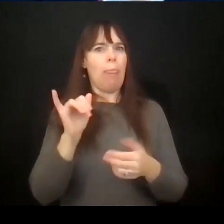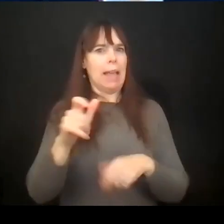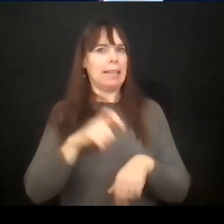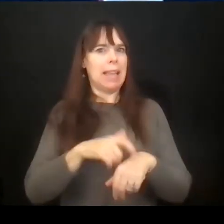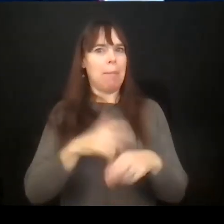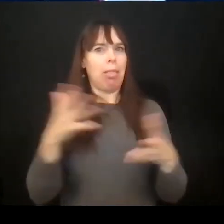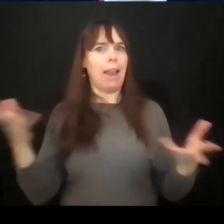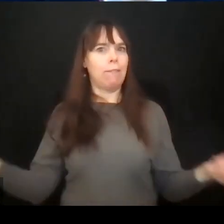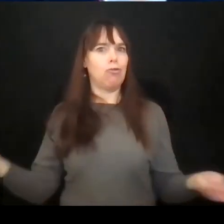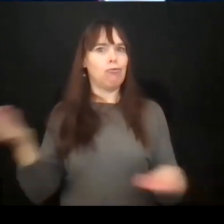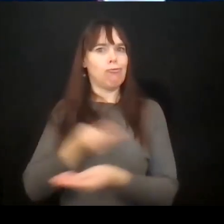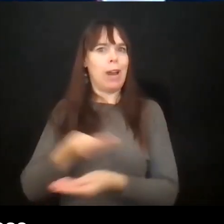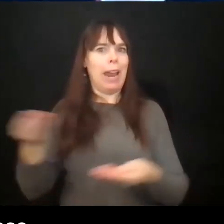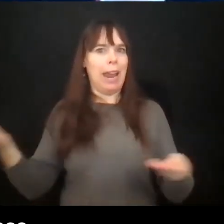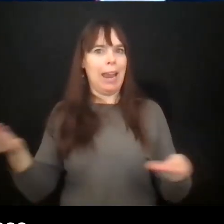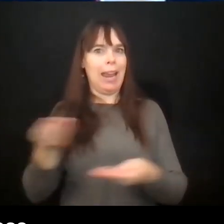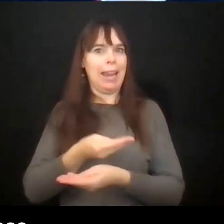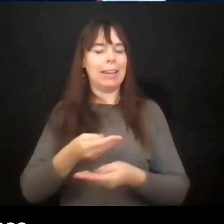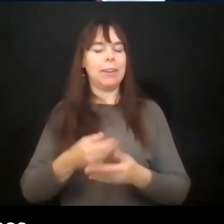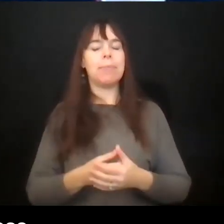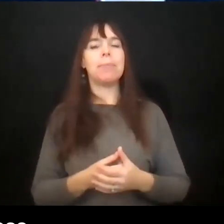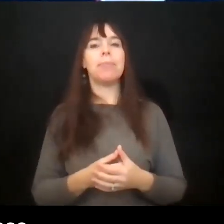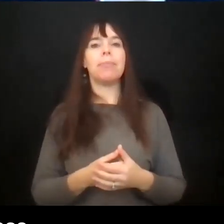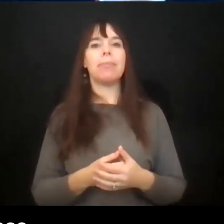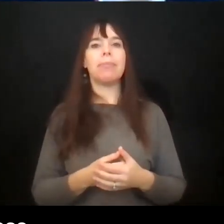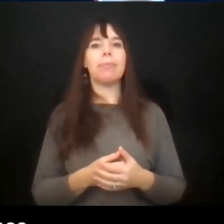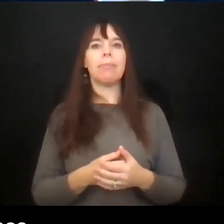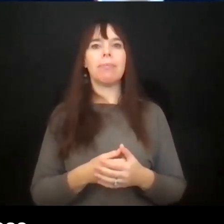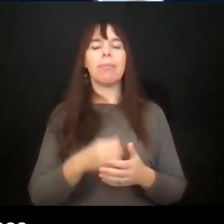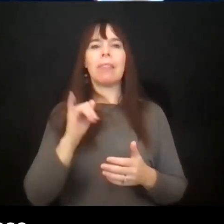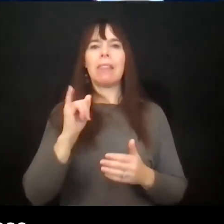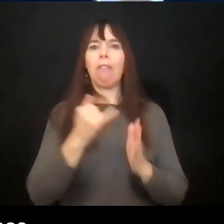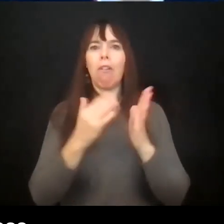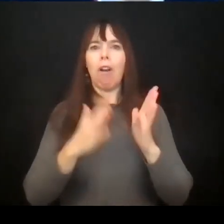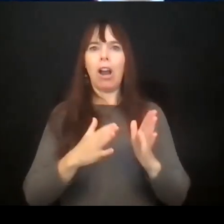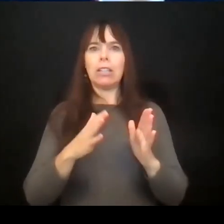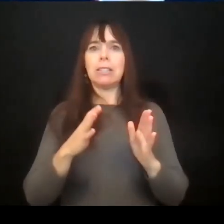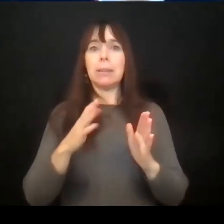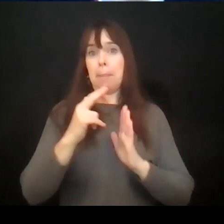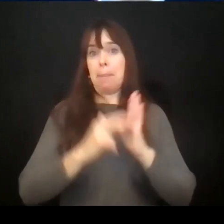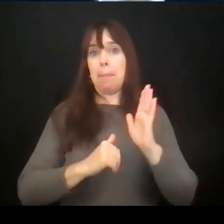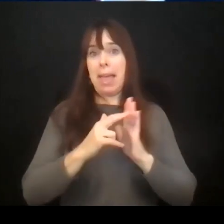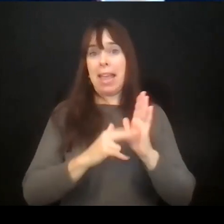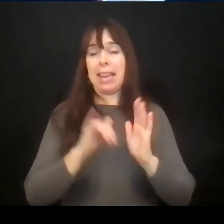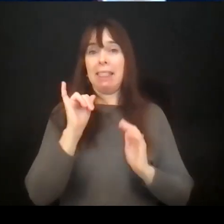trade going on. And she does this piece